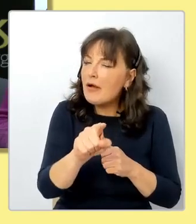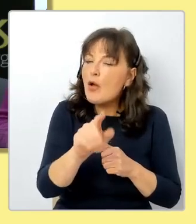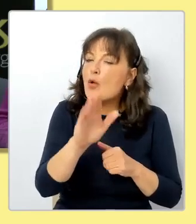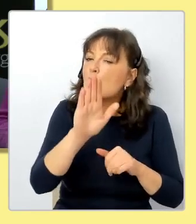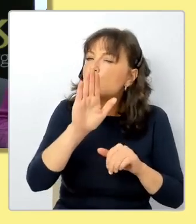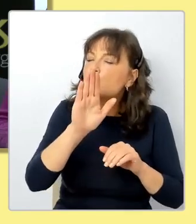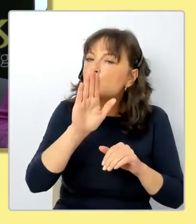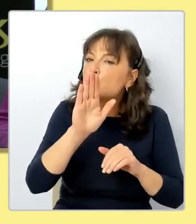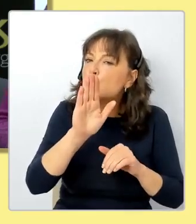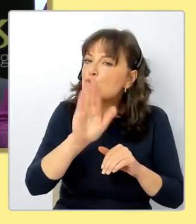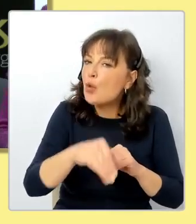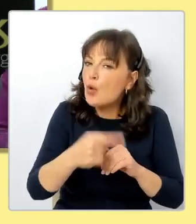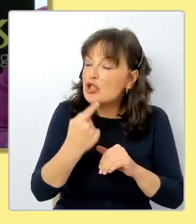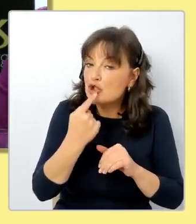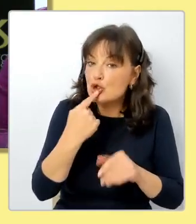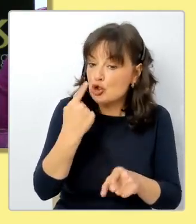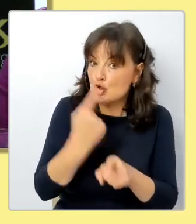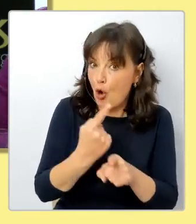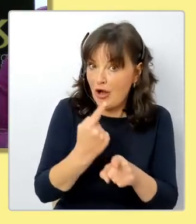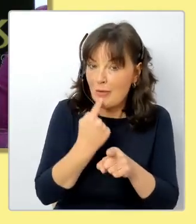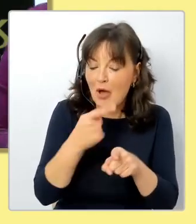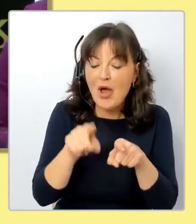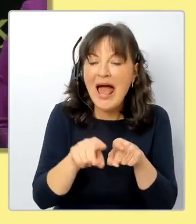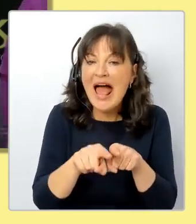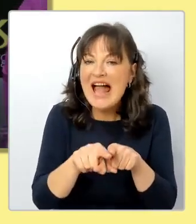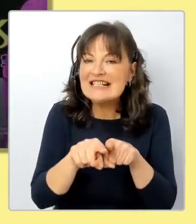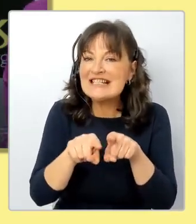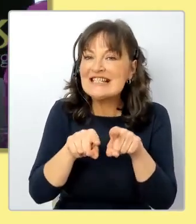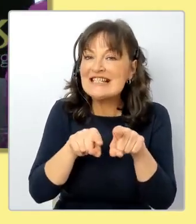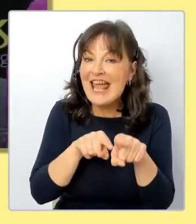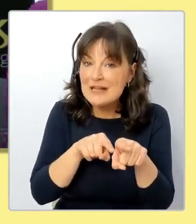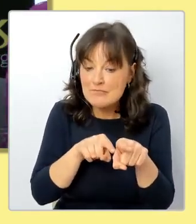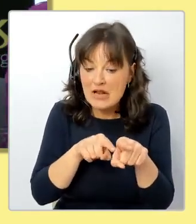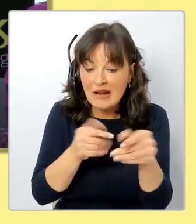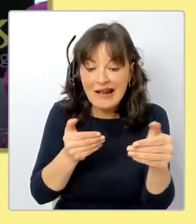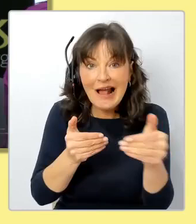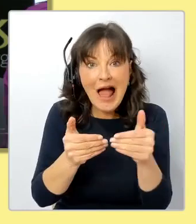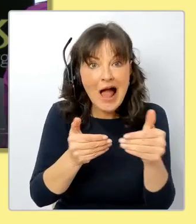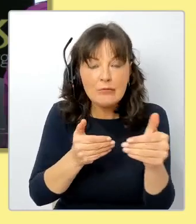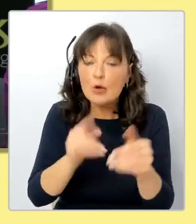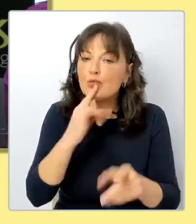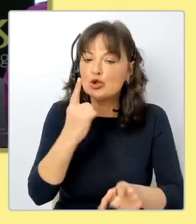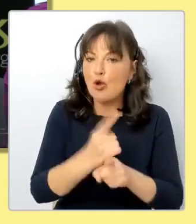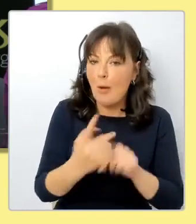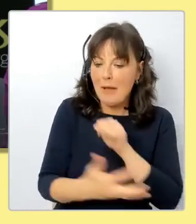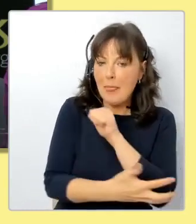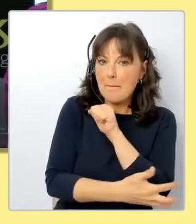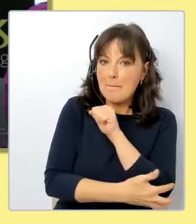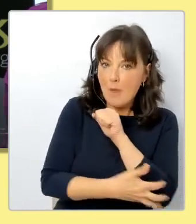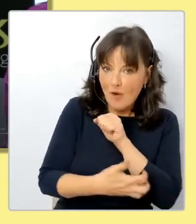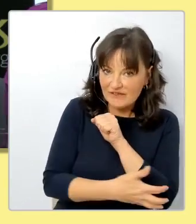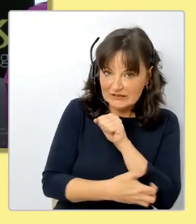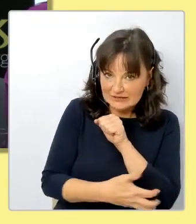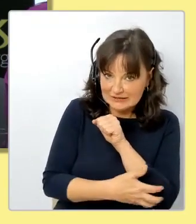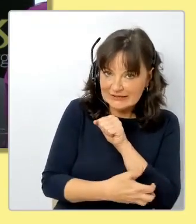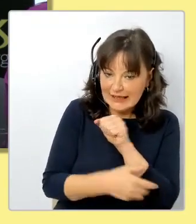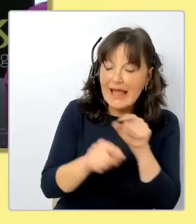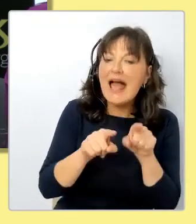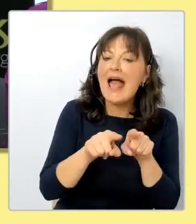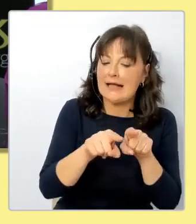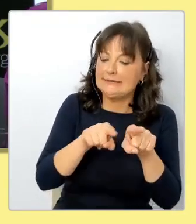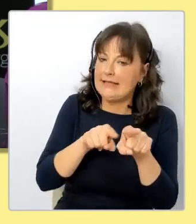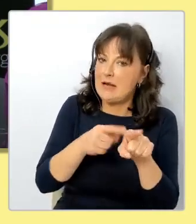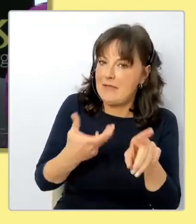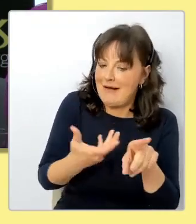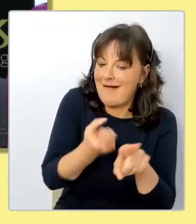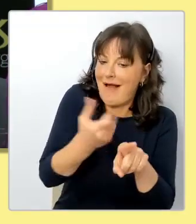about the poverty-related attainment gap. Because that is at the nub of it, that is at the heart of it. That, yes,